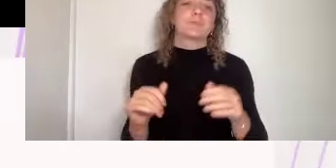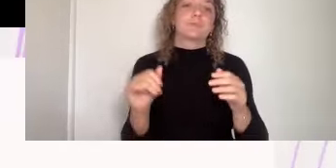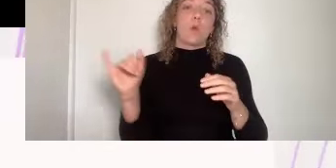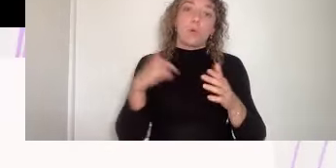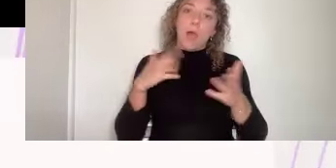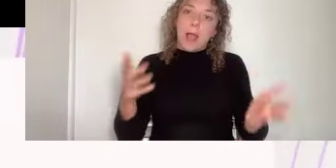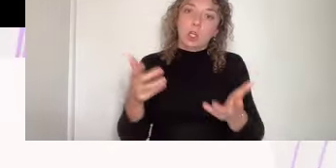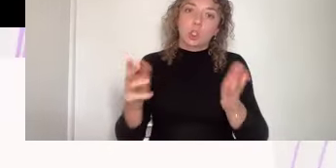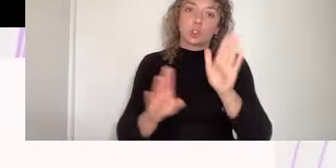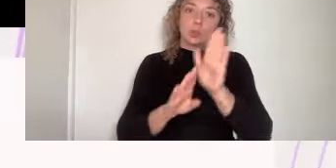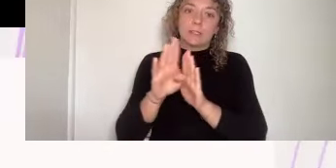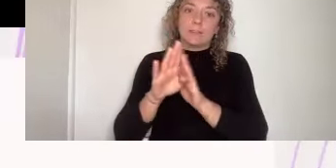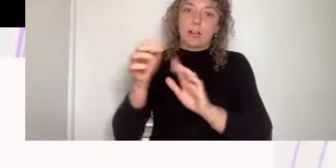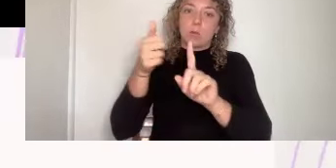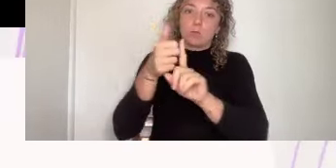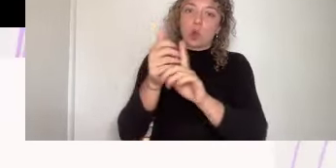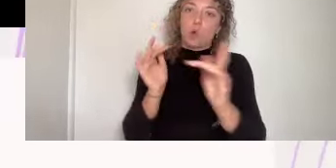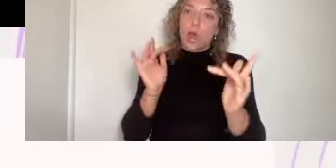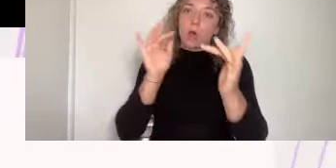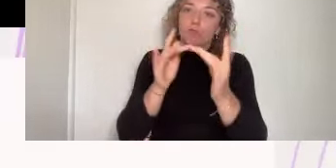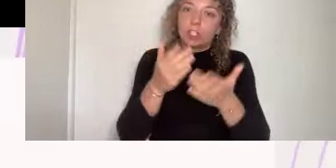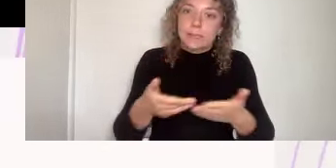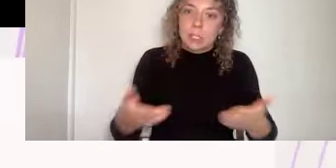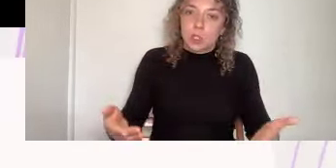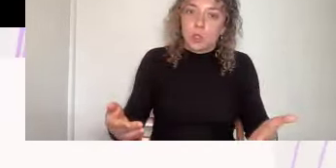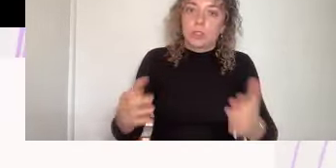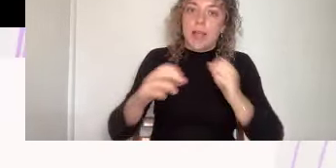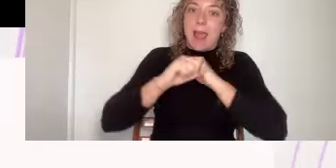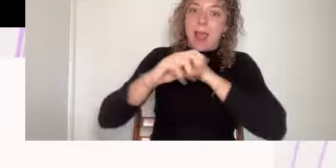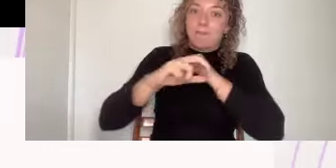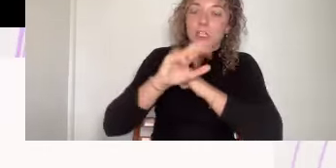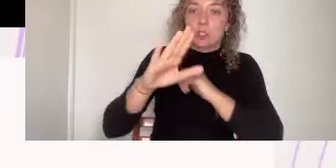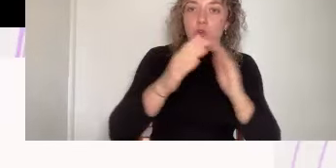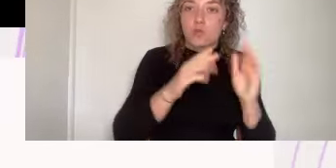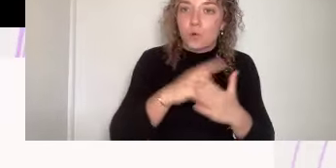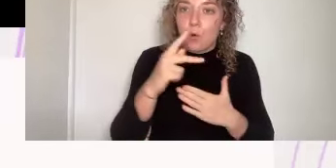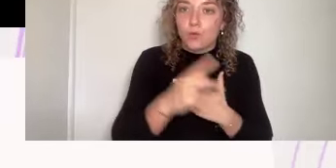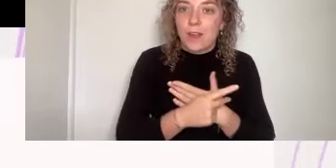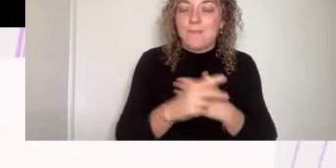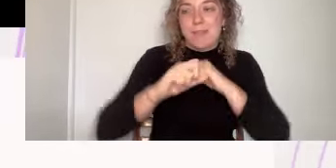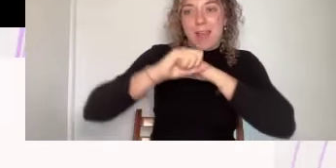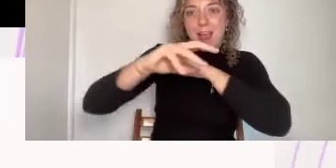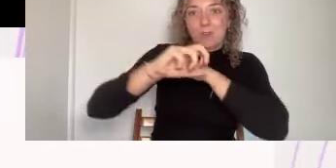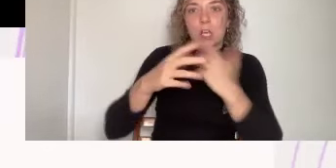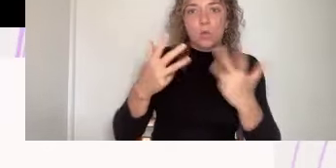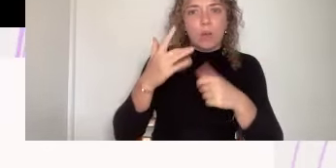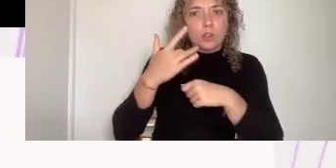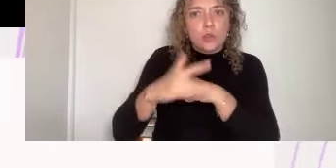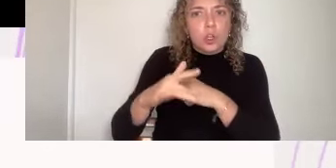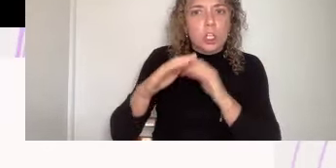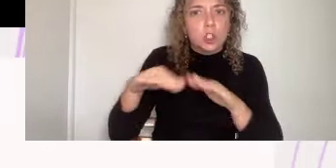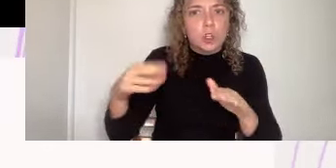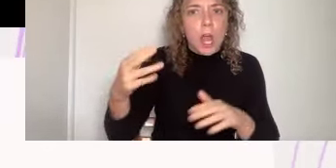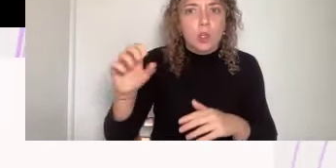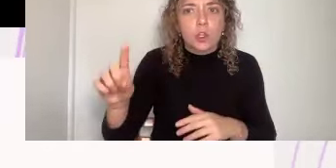you to develop your own outreach materials, advertising your program, advertising what is early childhood,